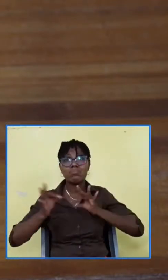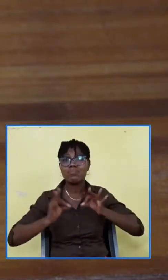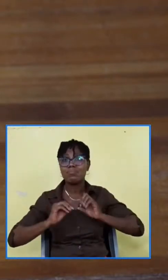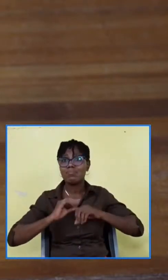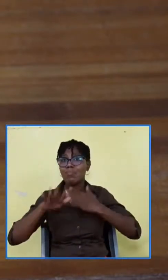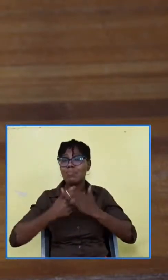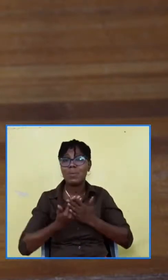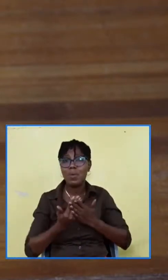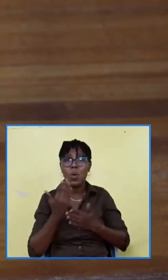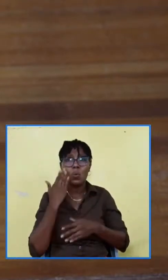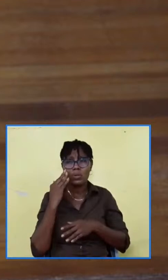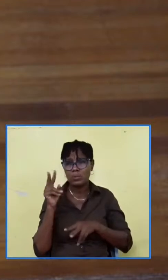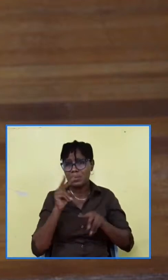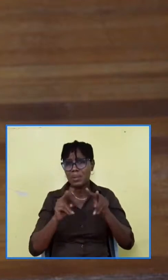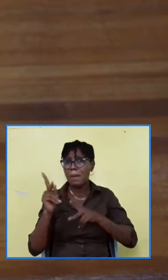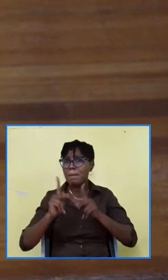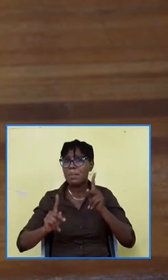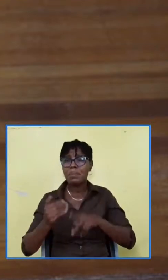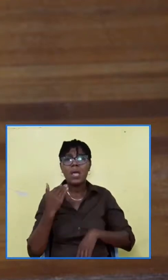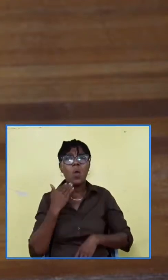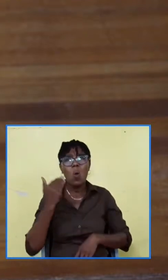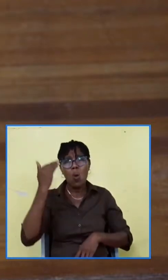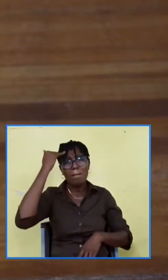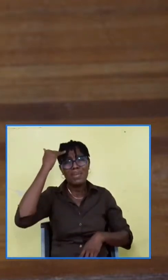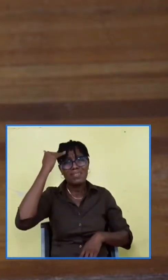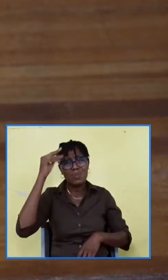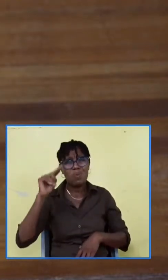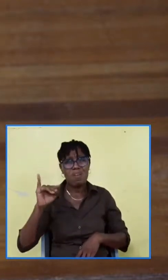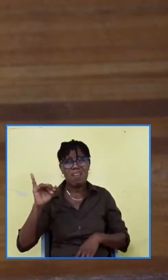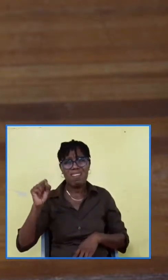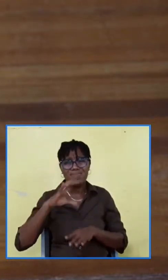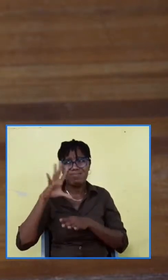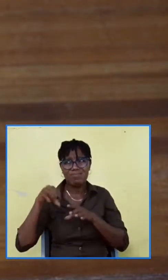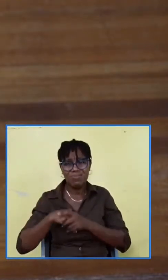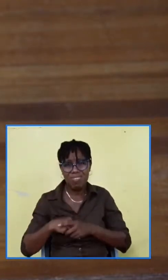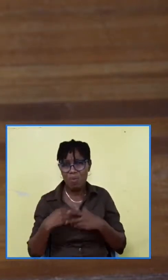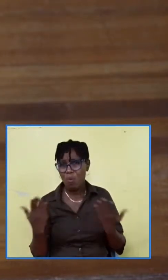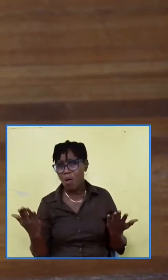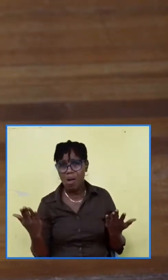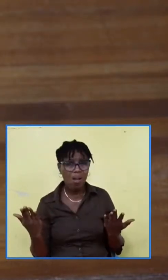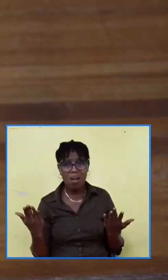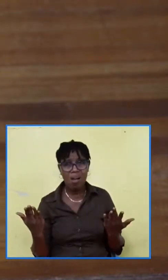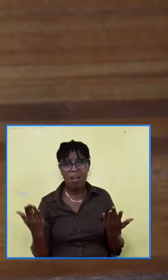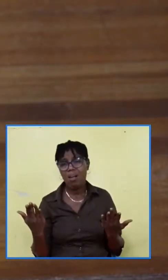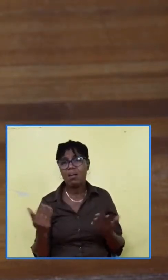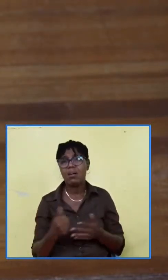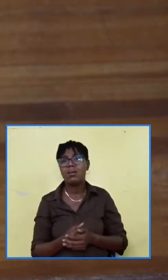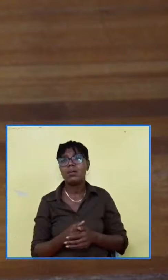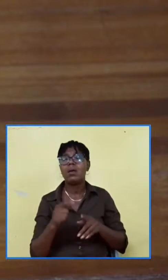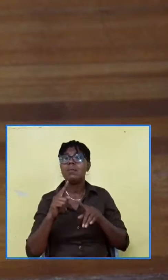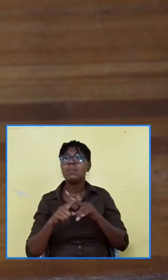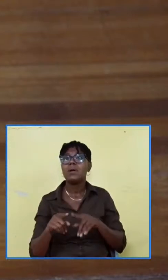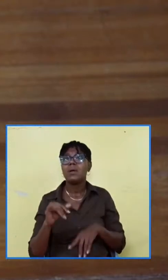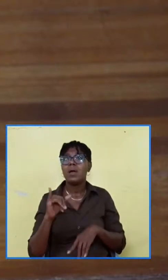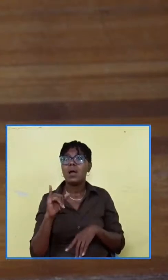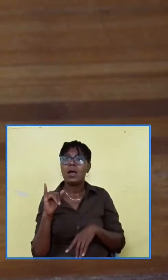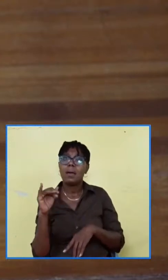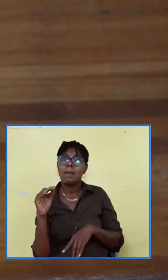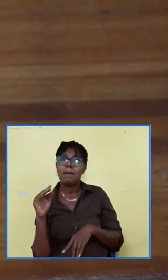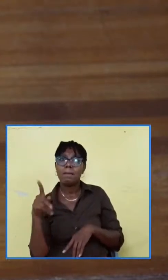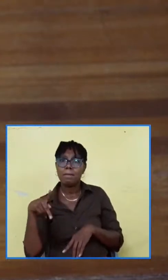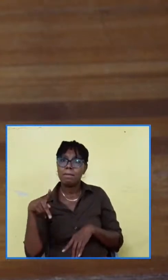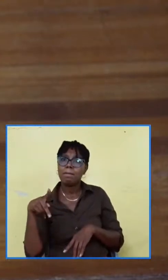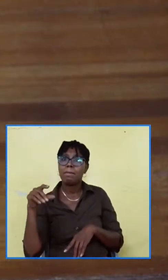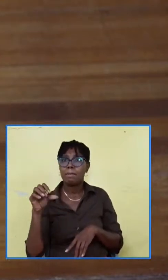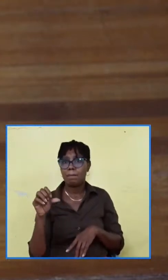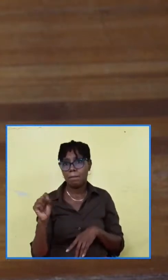detect that people feel that they don't know enough. So if people want to see it's called an IPS, Investment Policy Statement.